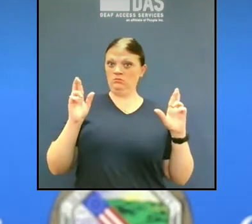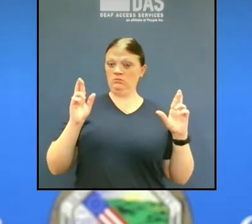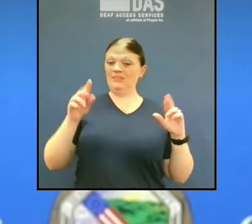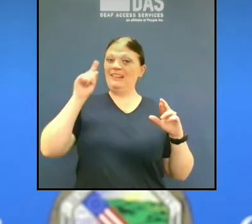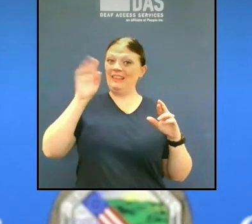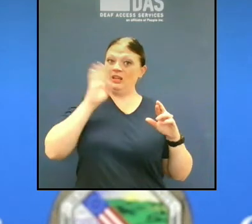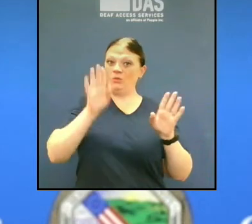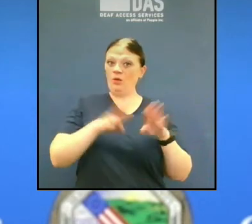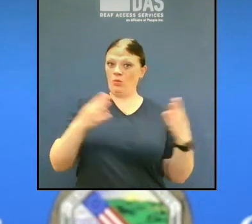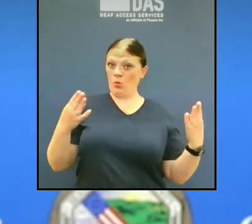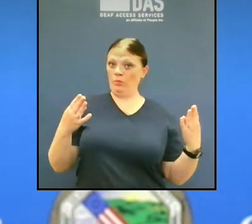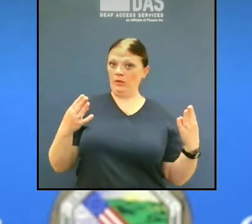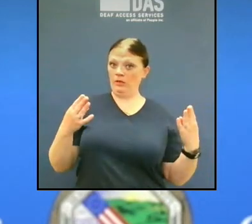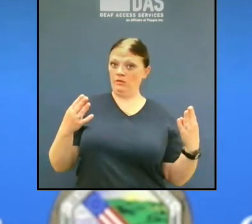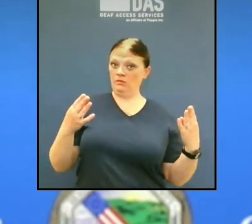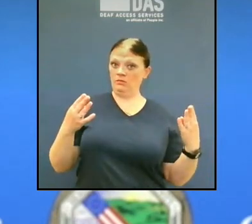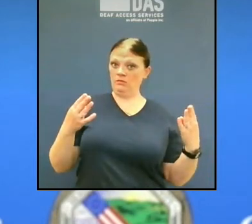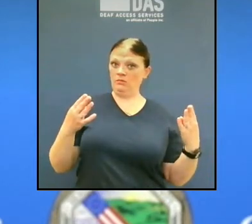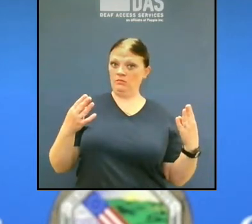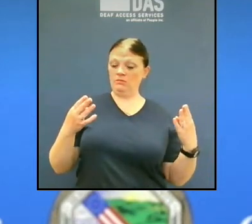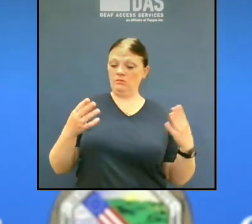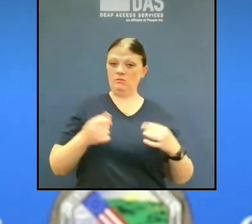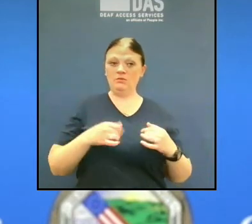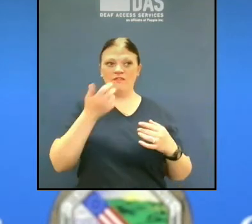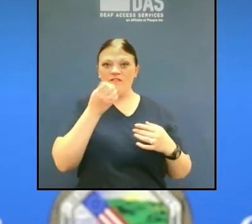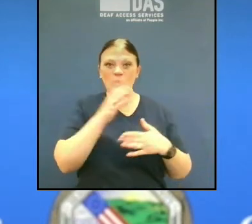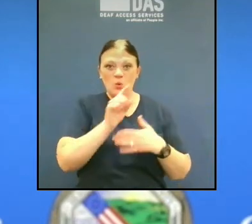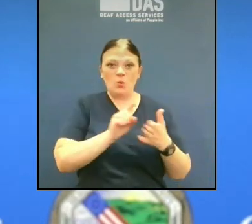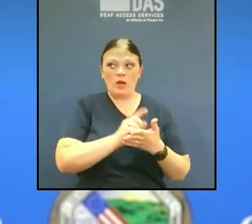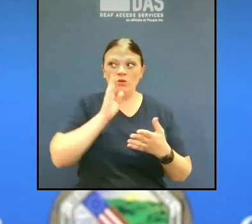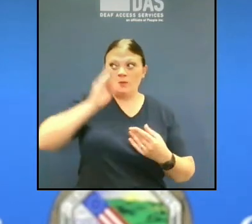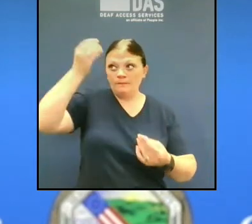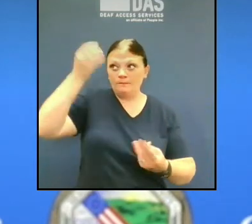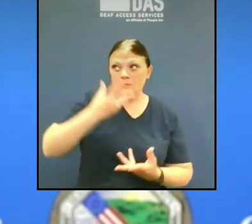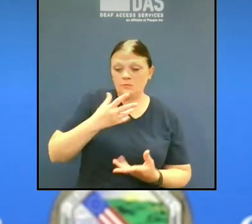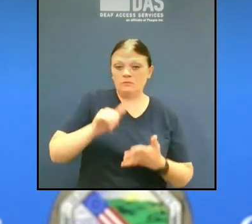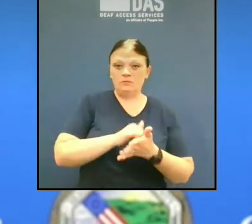open tomorrow, but we're going to get the final word on that in the next few hours from New York State.